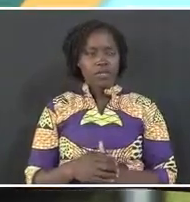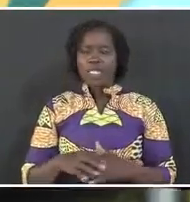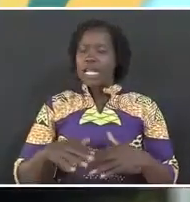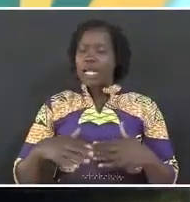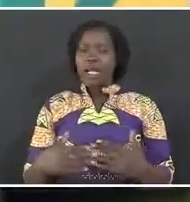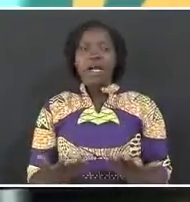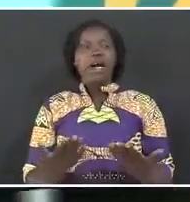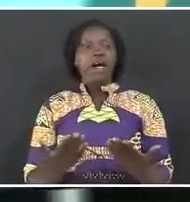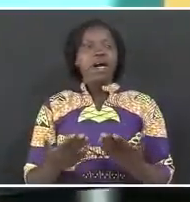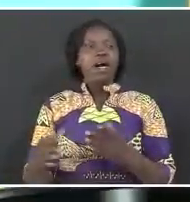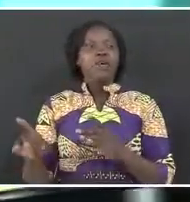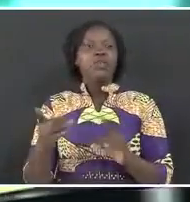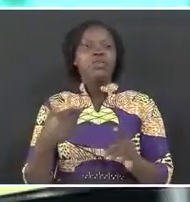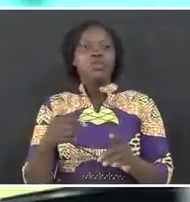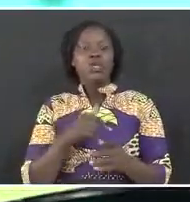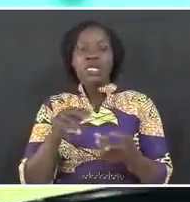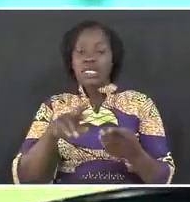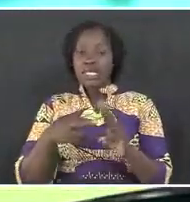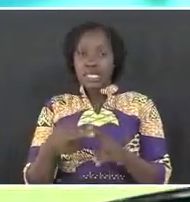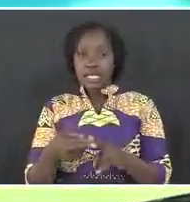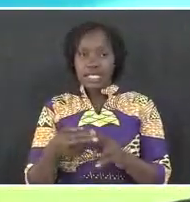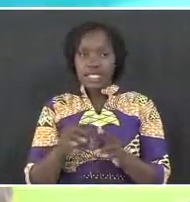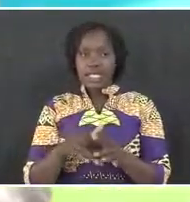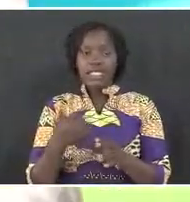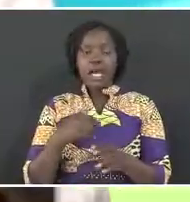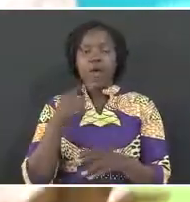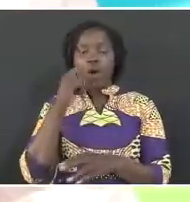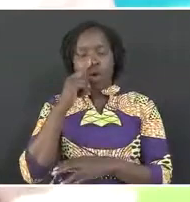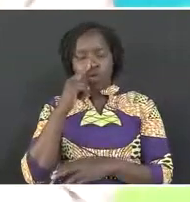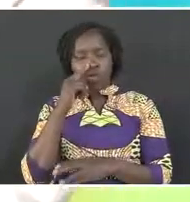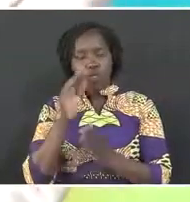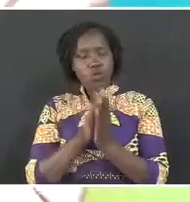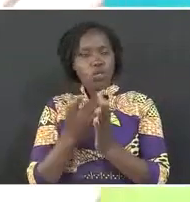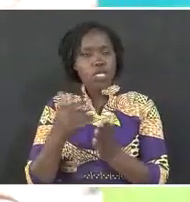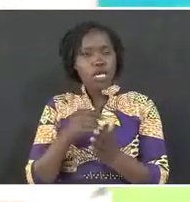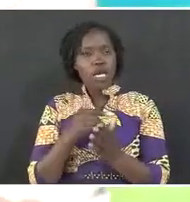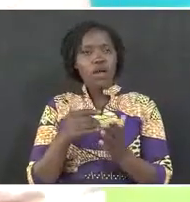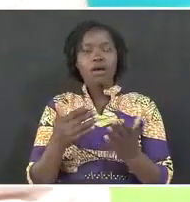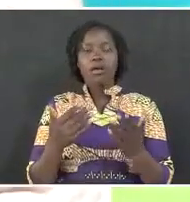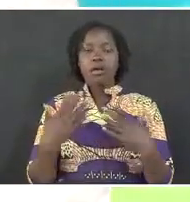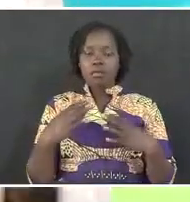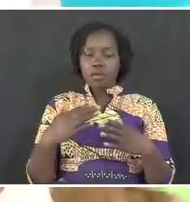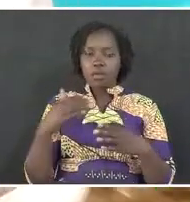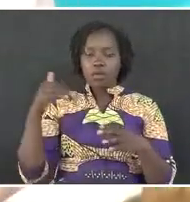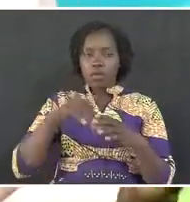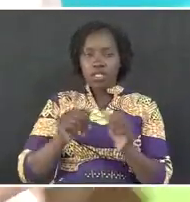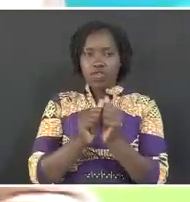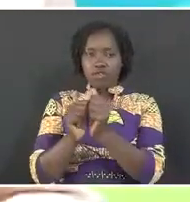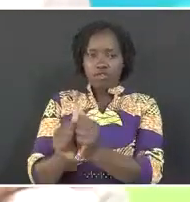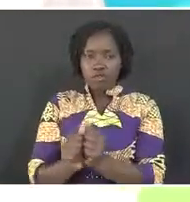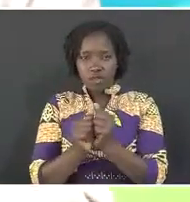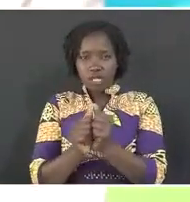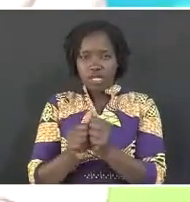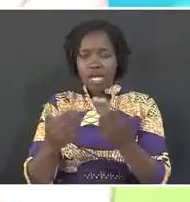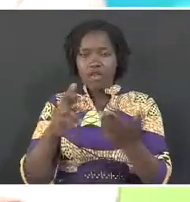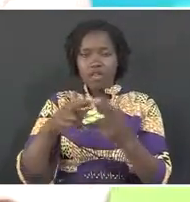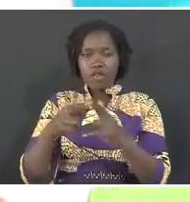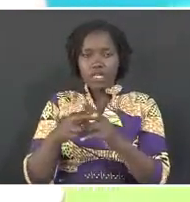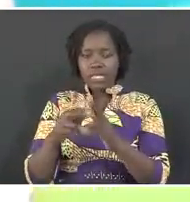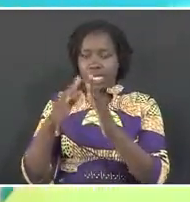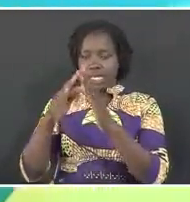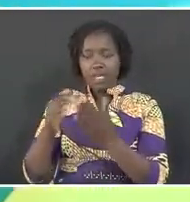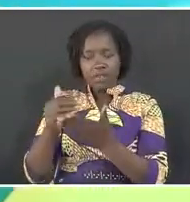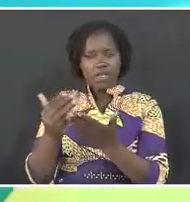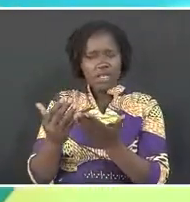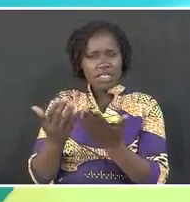How do we relate in our homes, with the people in our homes? How do you relate with that